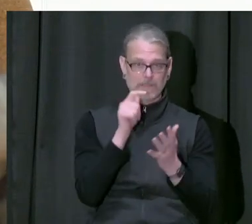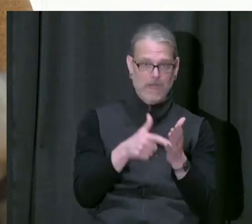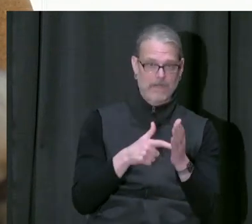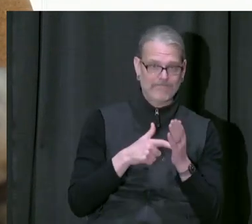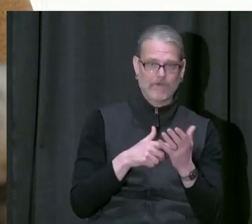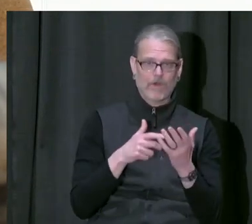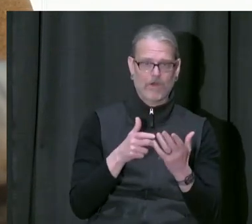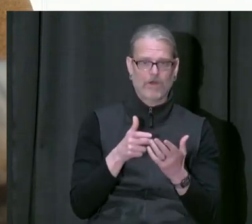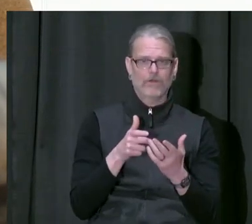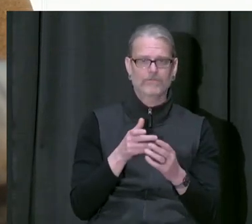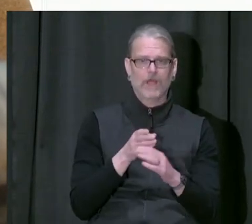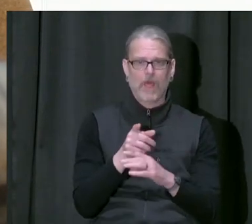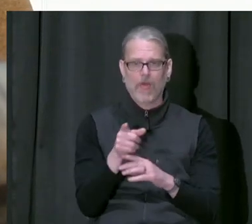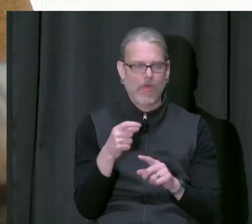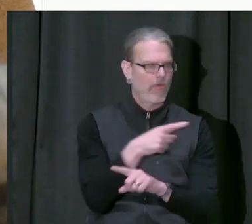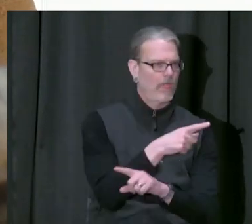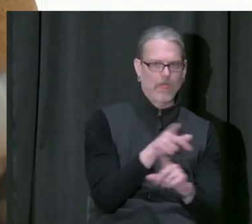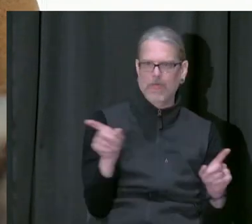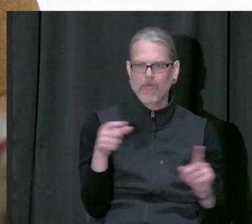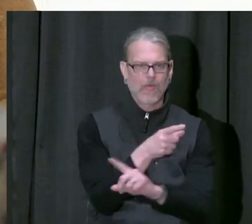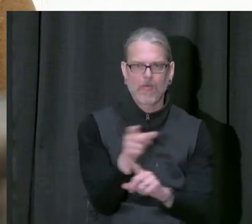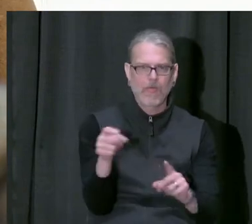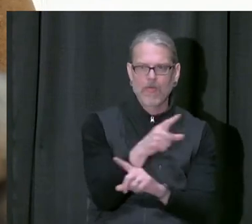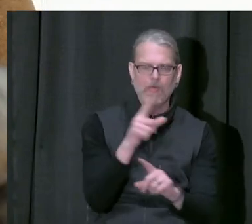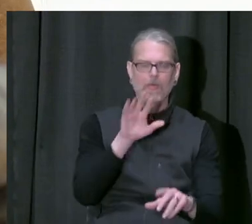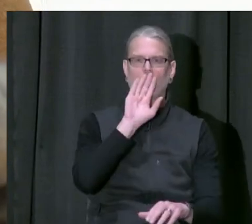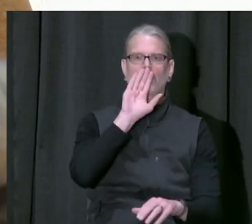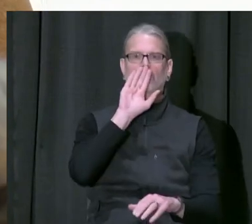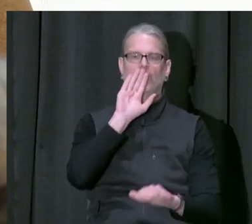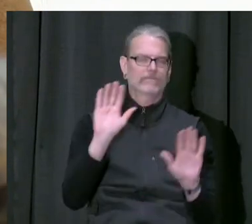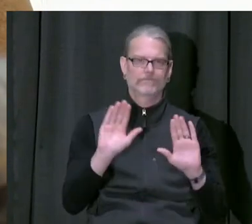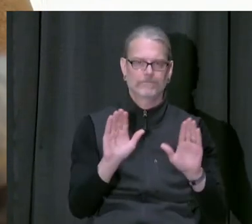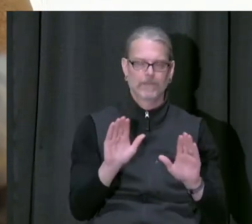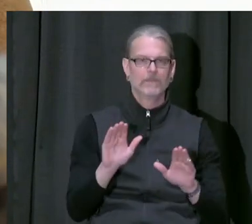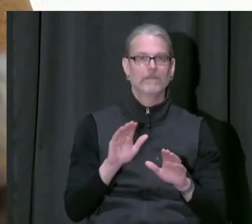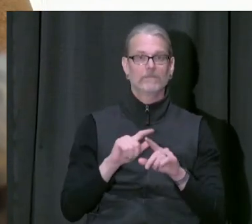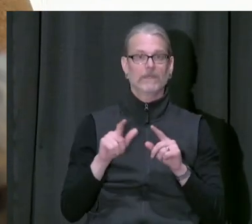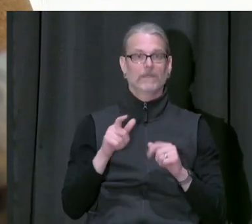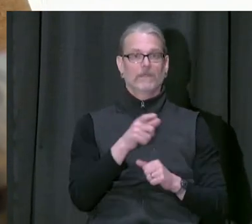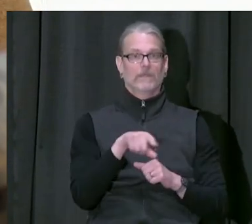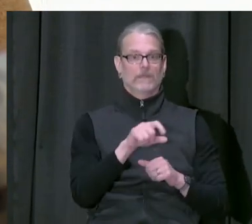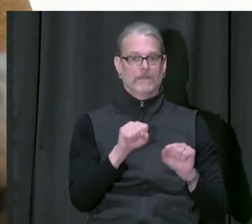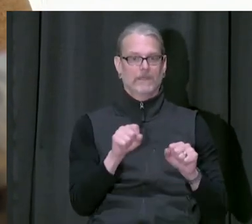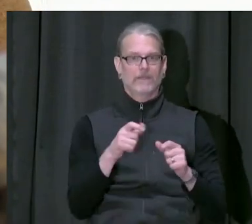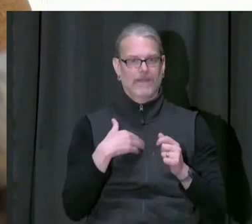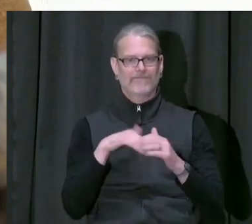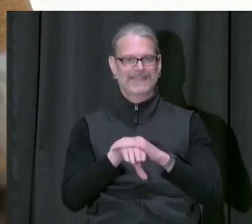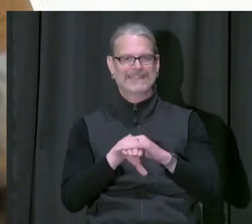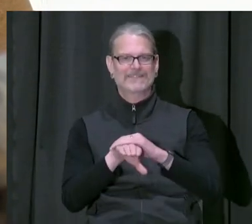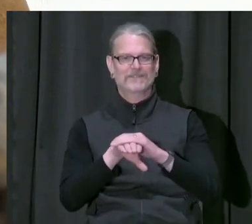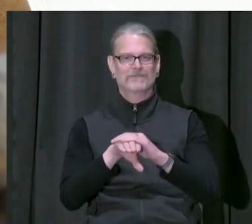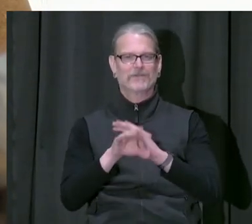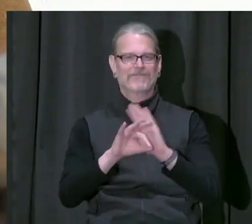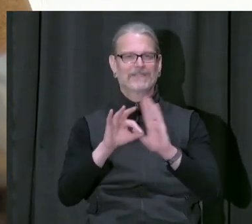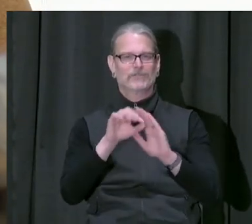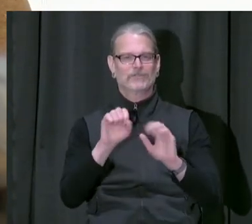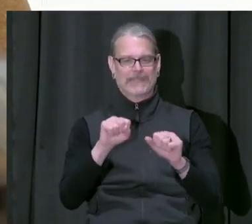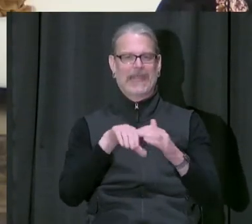friction, and in a way that they can find the content with accessible feature set easily.